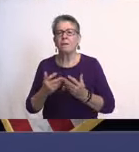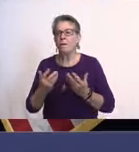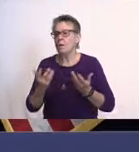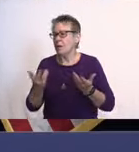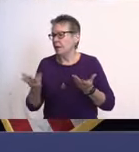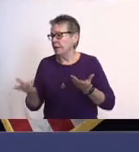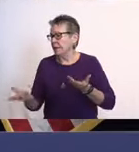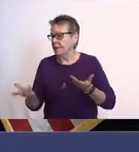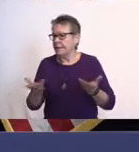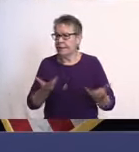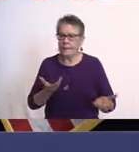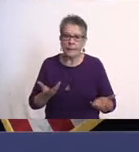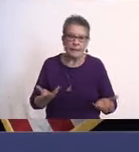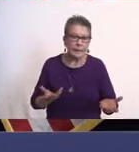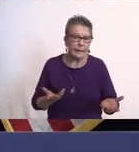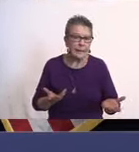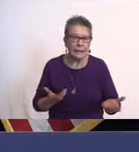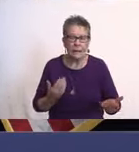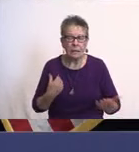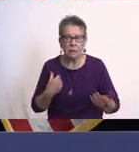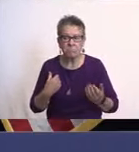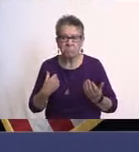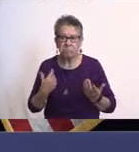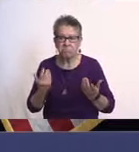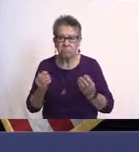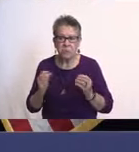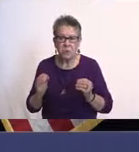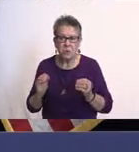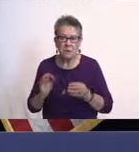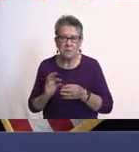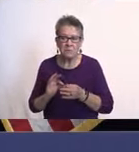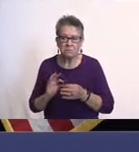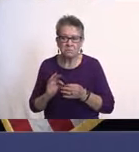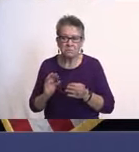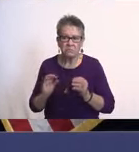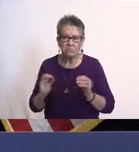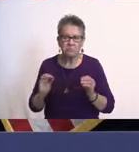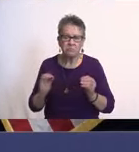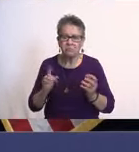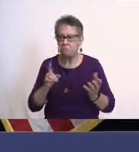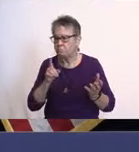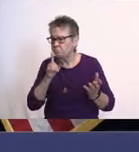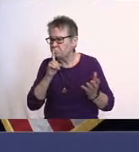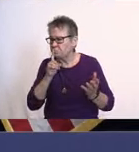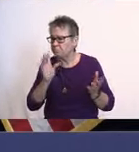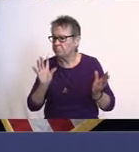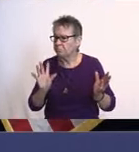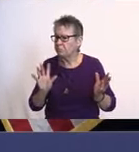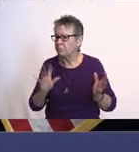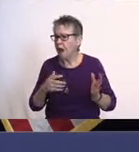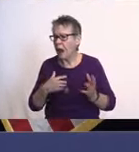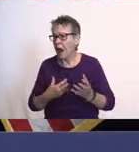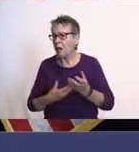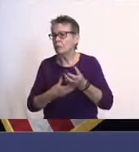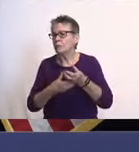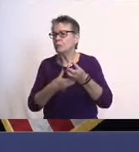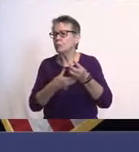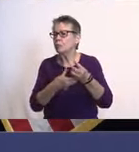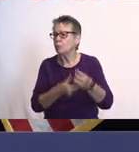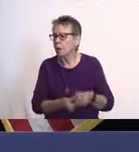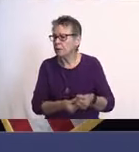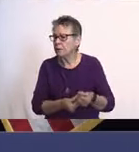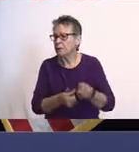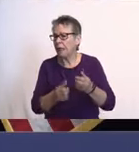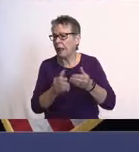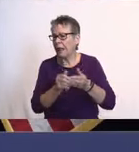No comment other than what I just said, Brent. I have complete confidence in the leadership of Chairman Leroy Jones and the